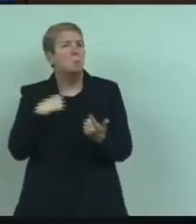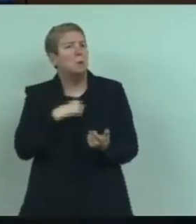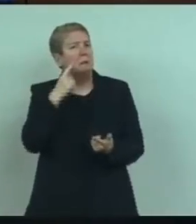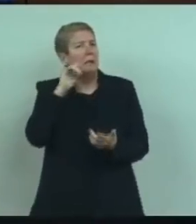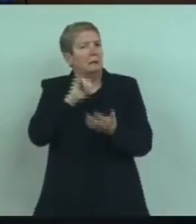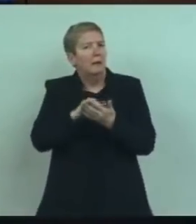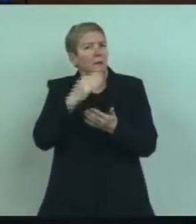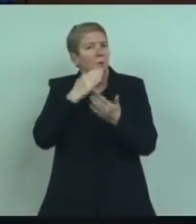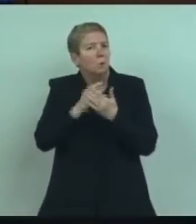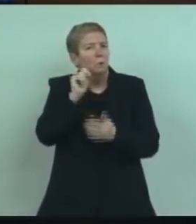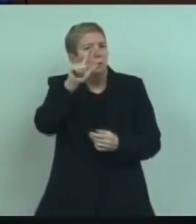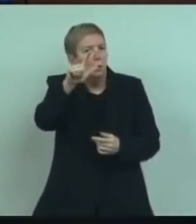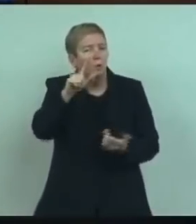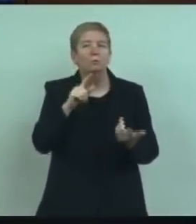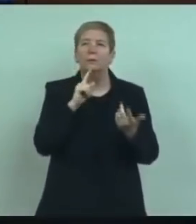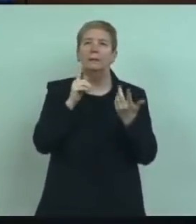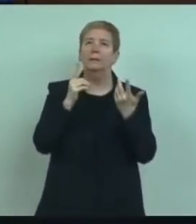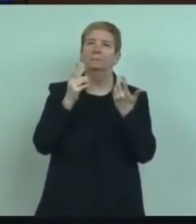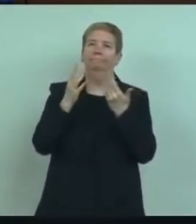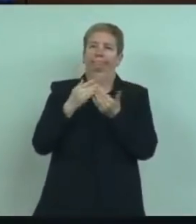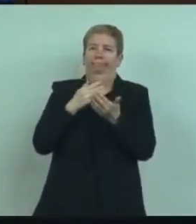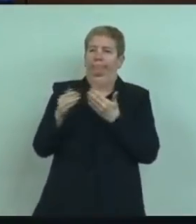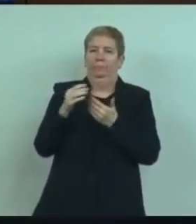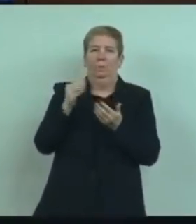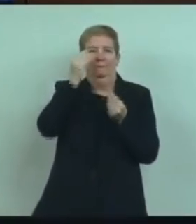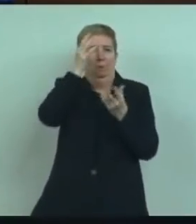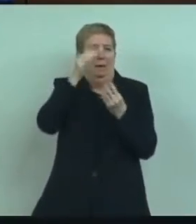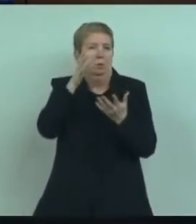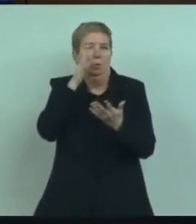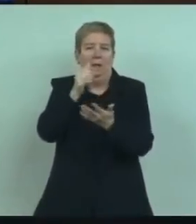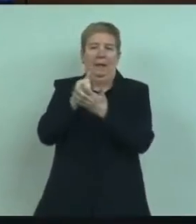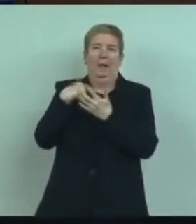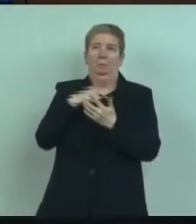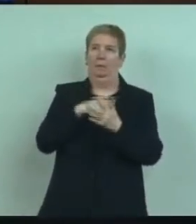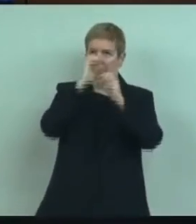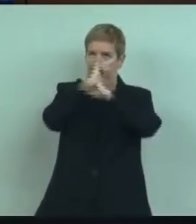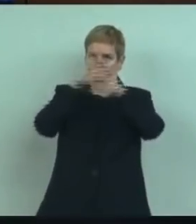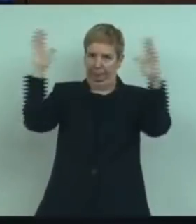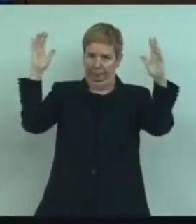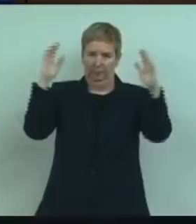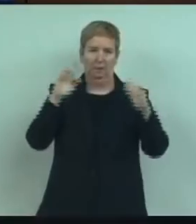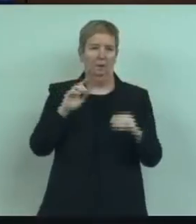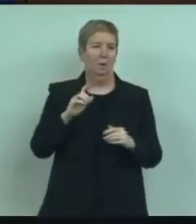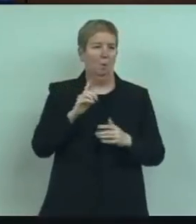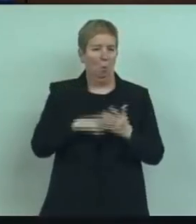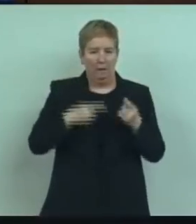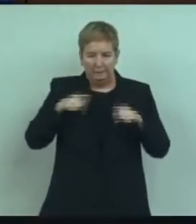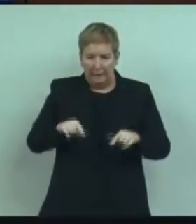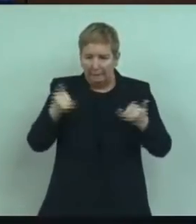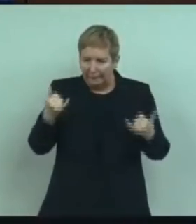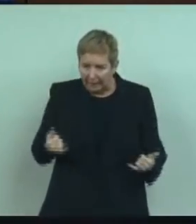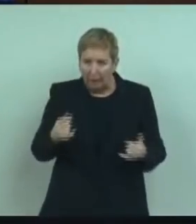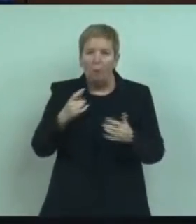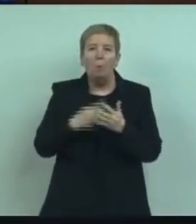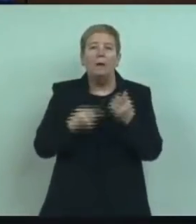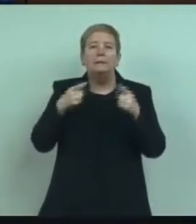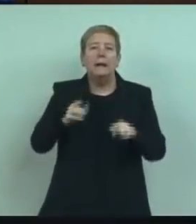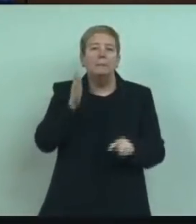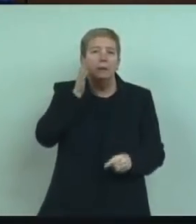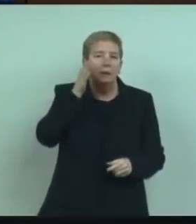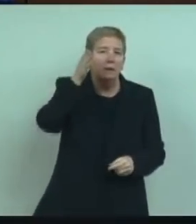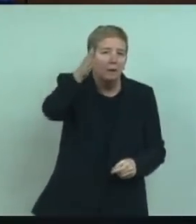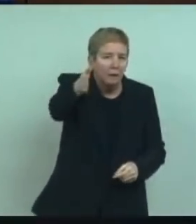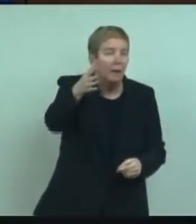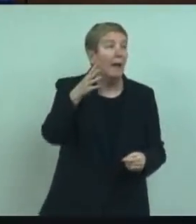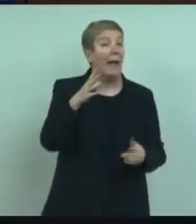use whatever information really indicates where we are, where we're headed, and that actual data as compared